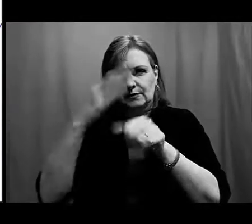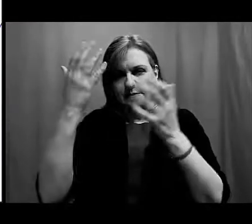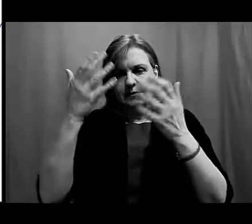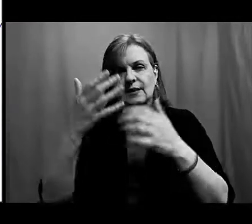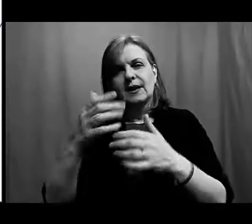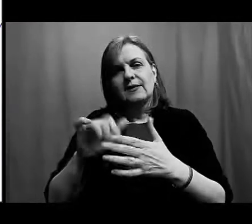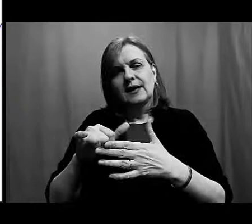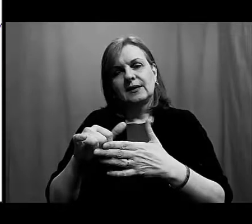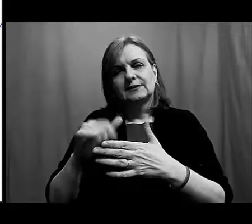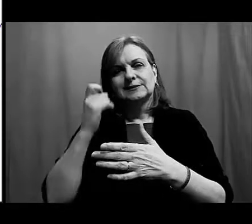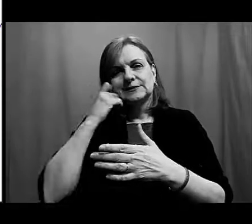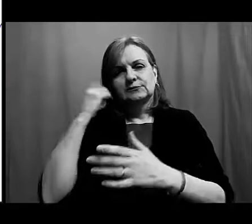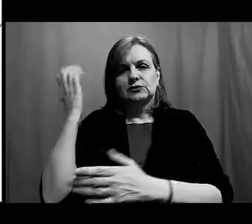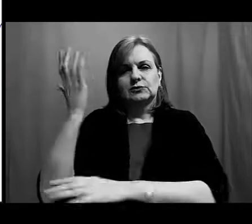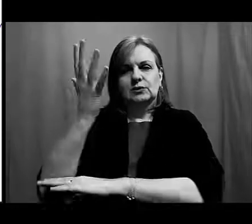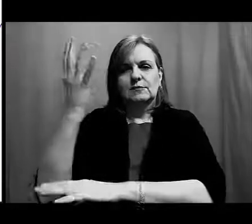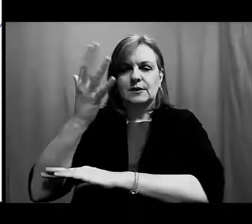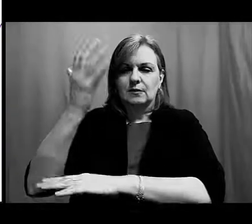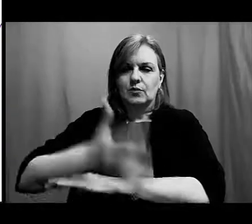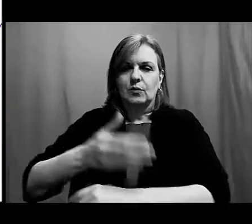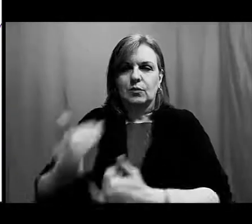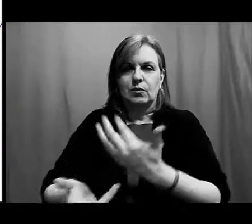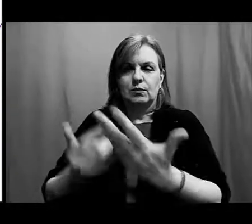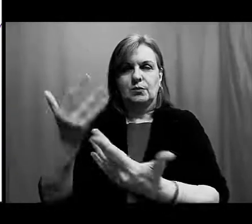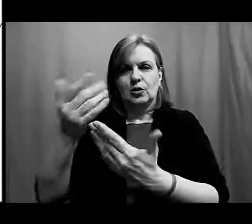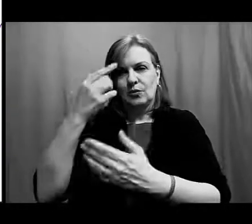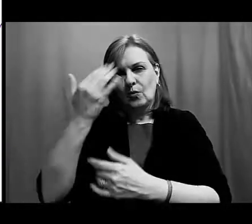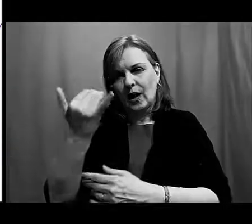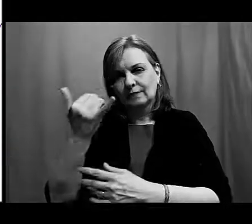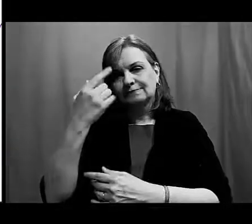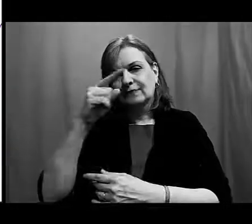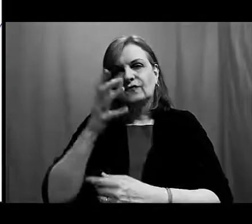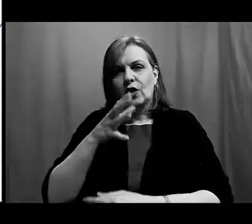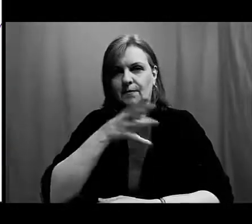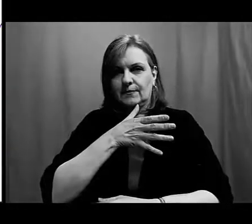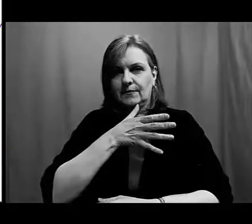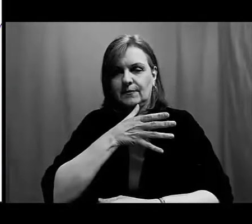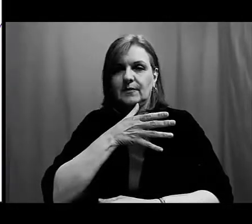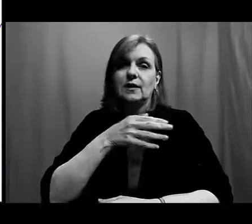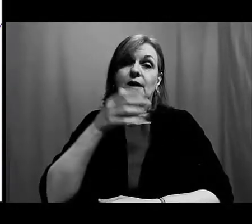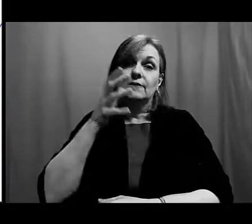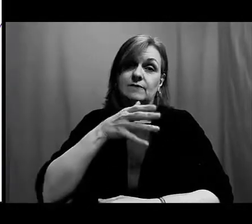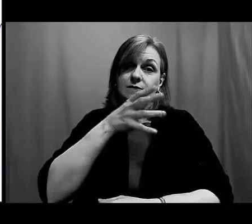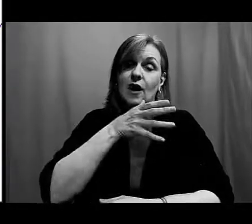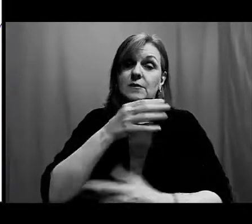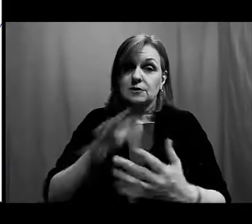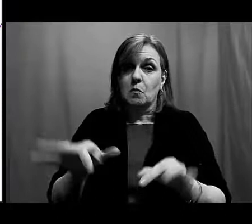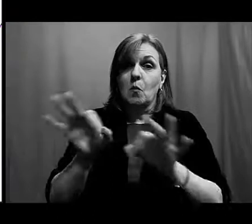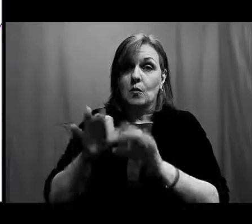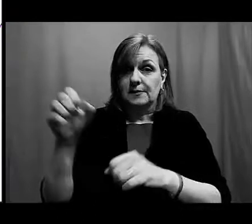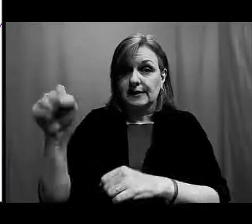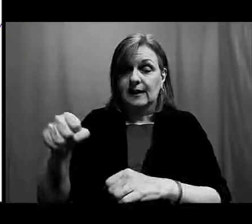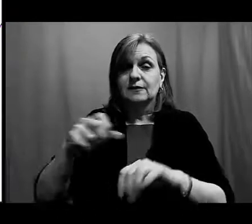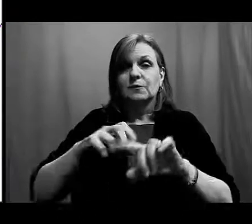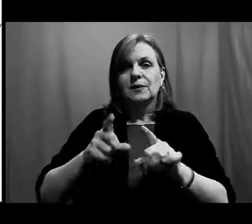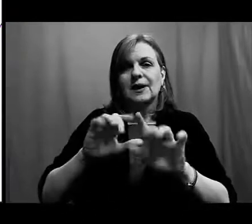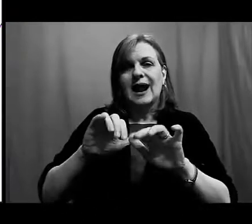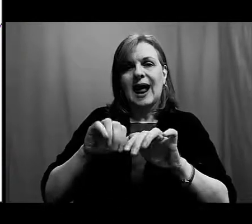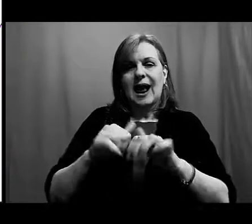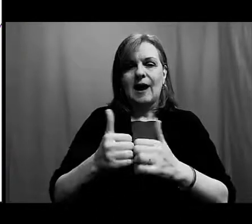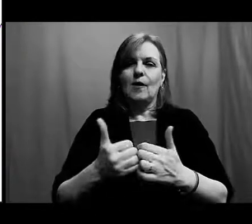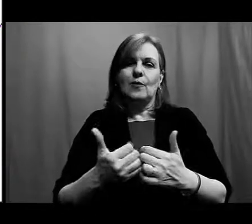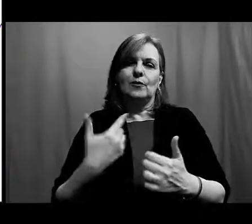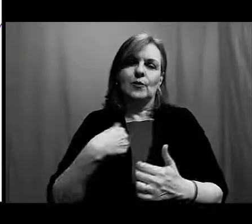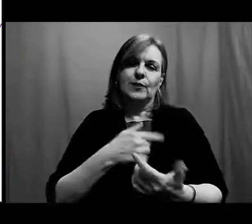area, right? As areas that have been recently clear-cut burned for farming. So while farming and agriculture, of course, is